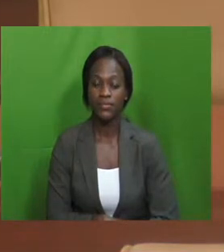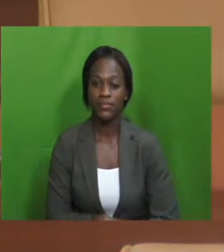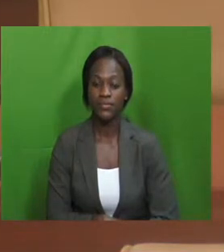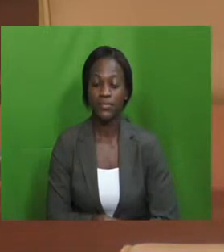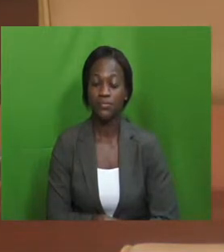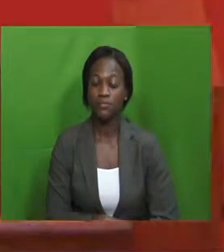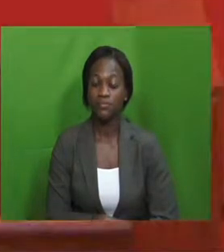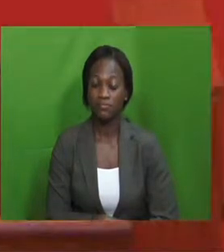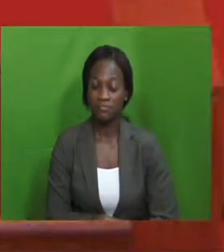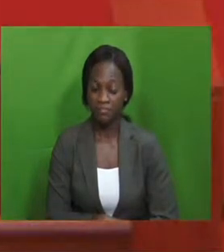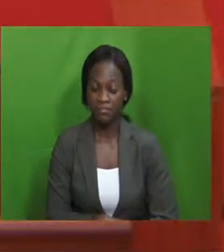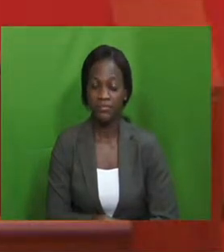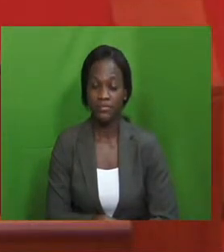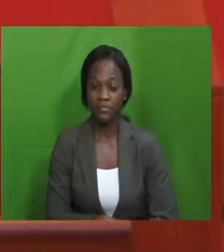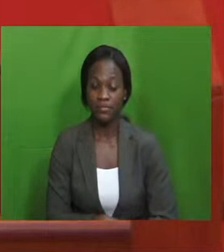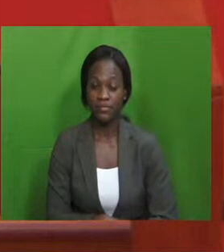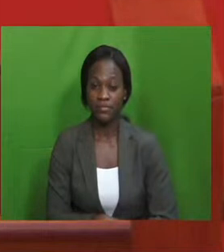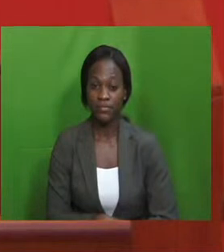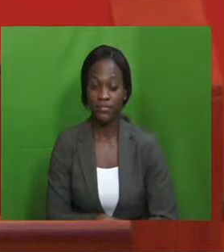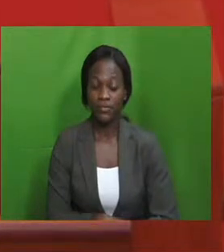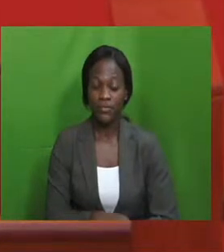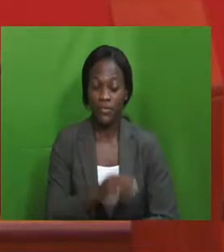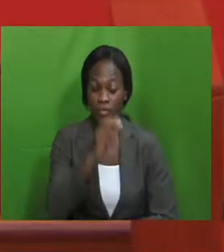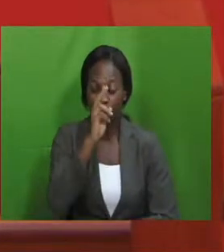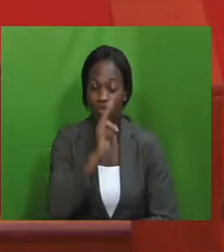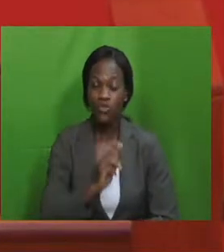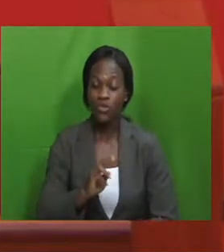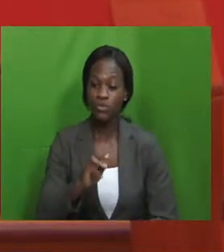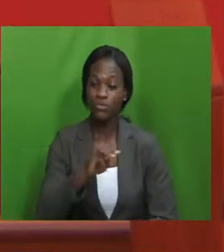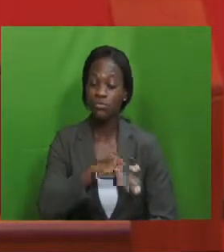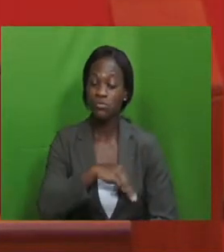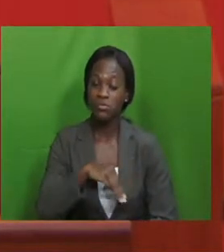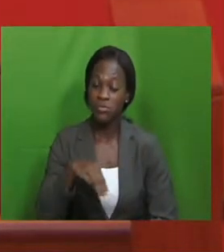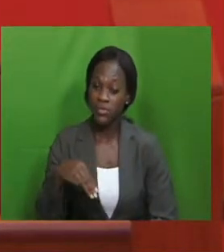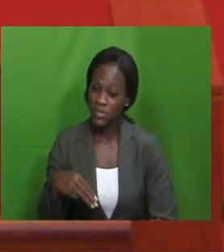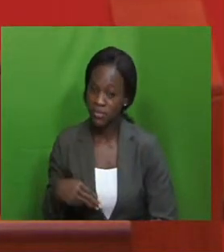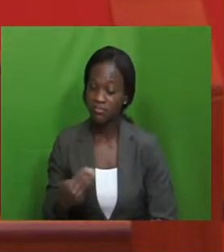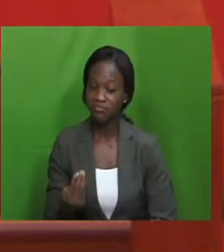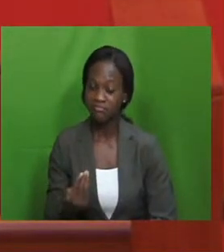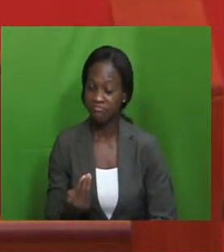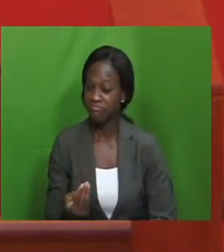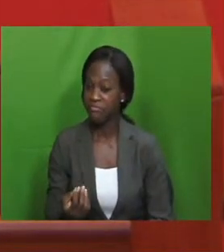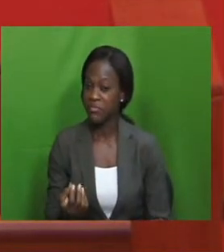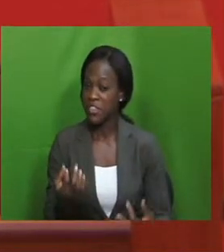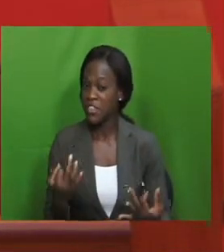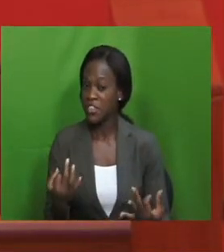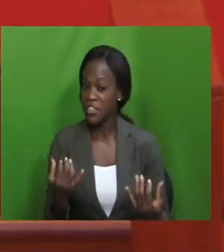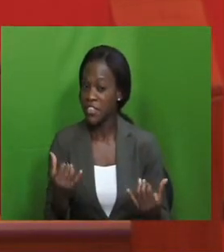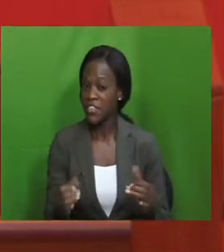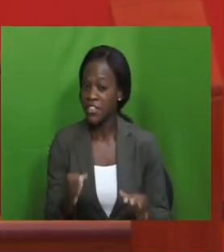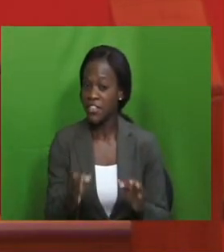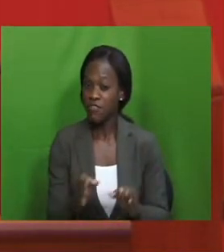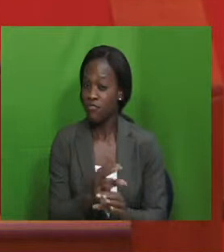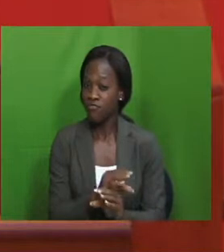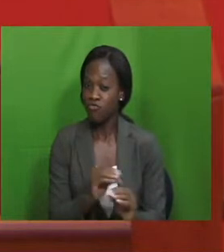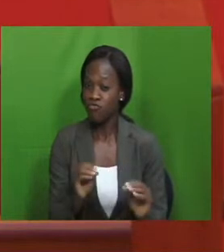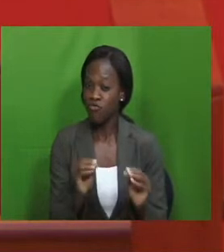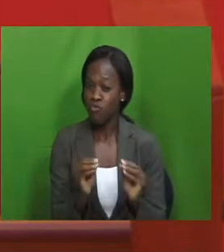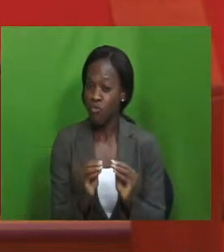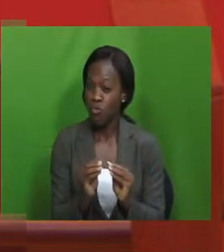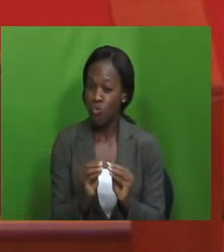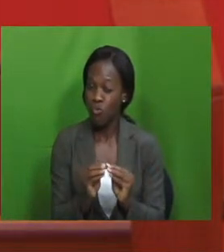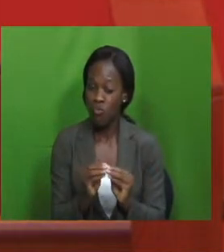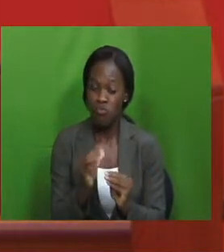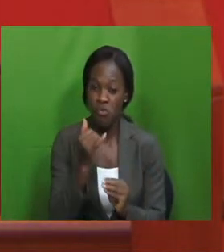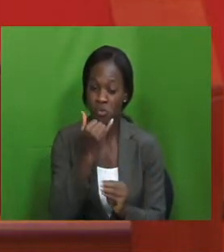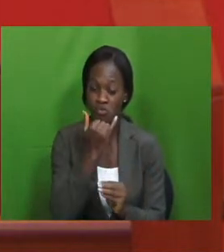Honorable members, in the absence of any further corrections, the votes